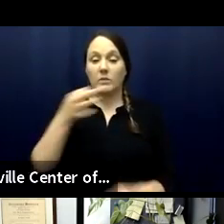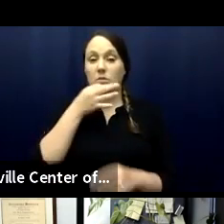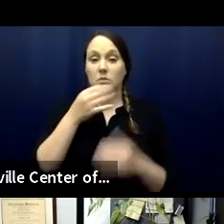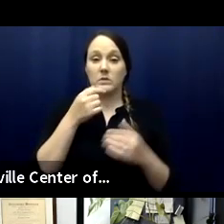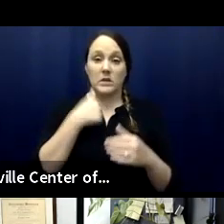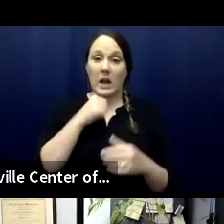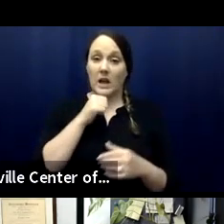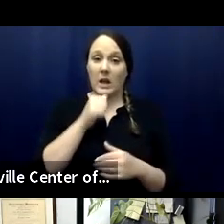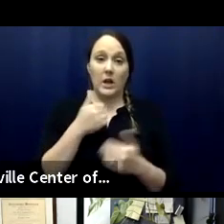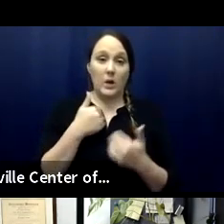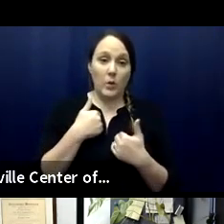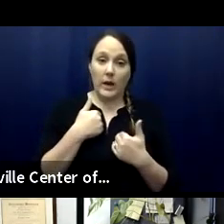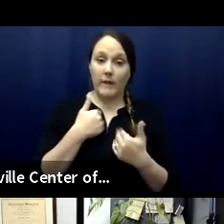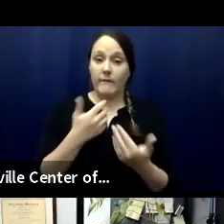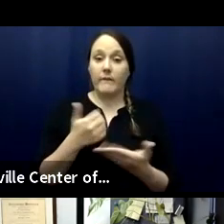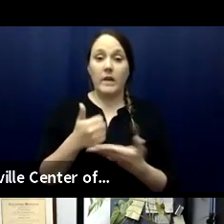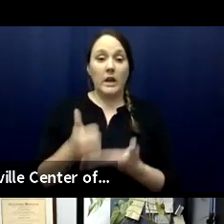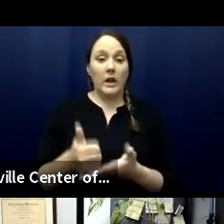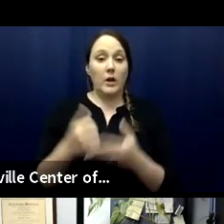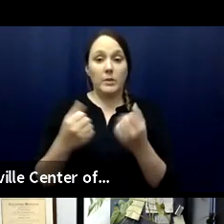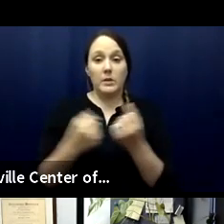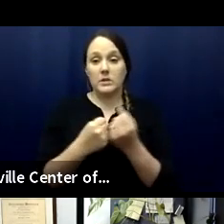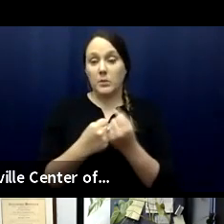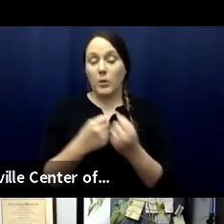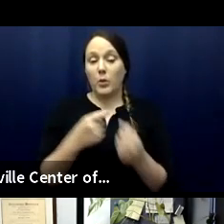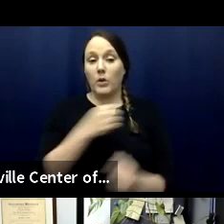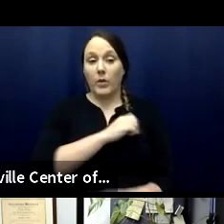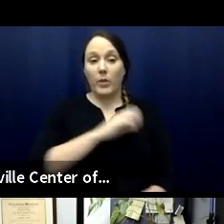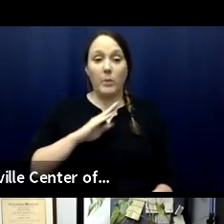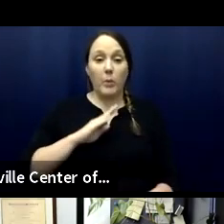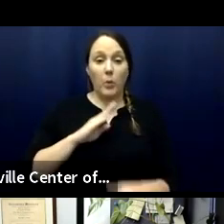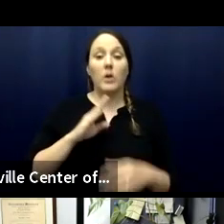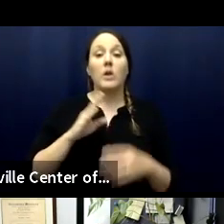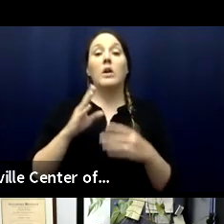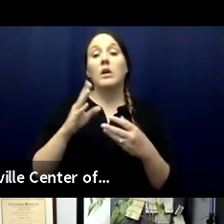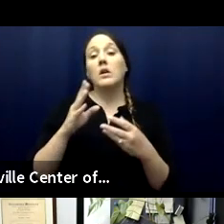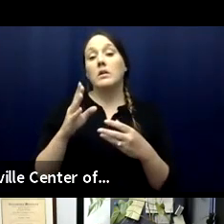have, supporting this board to craft